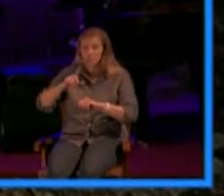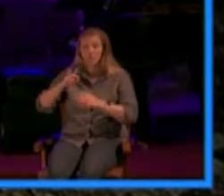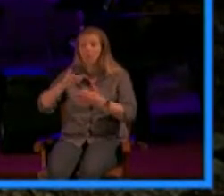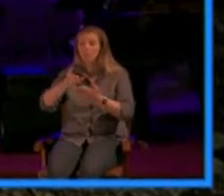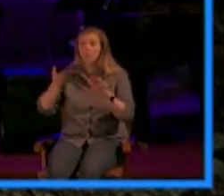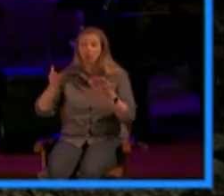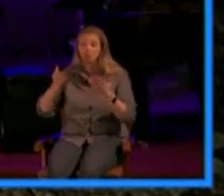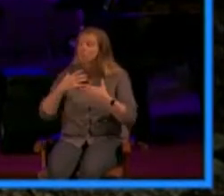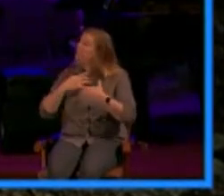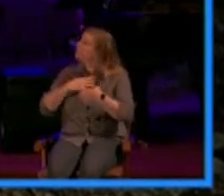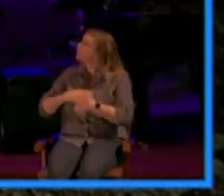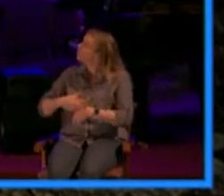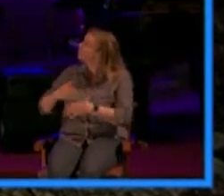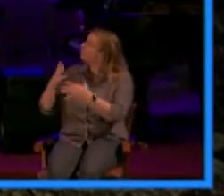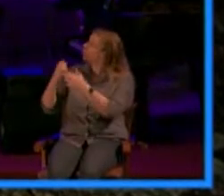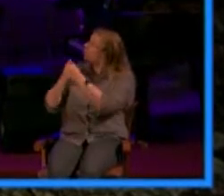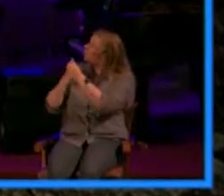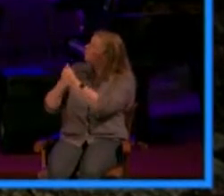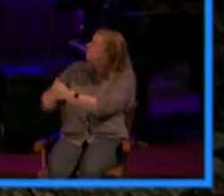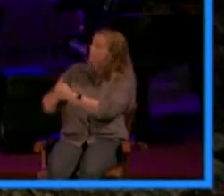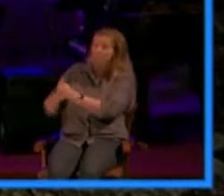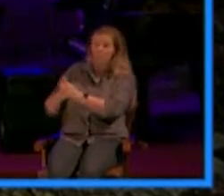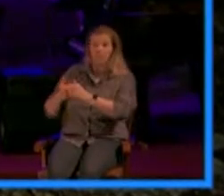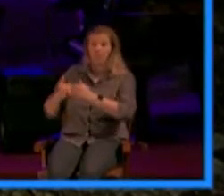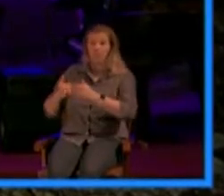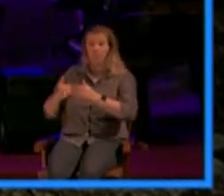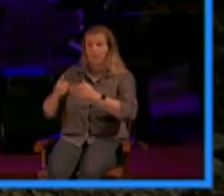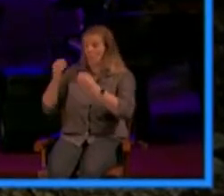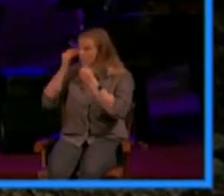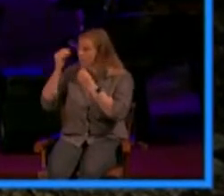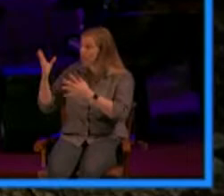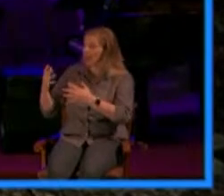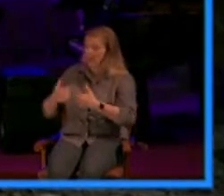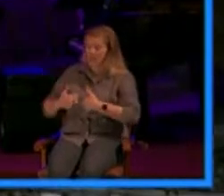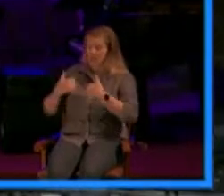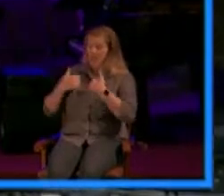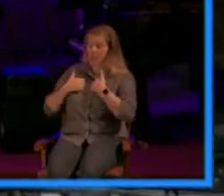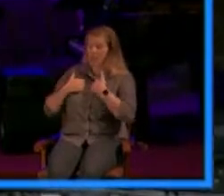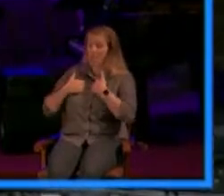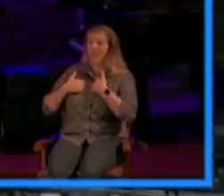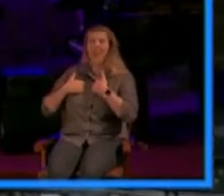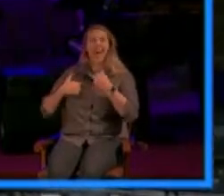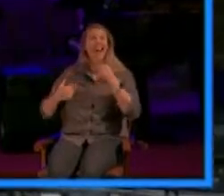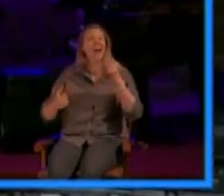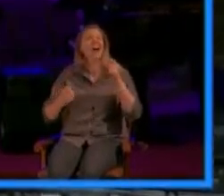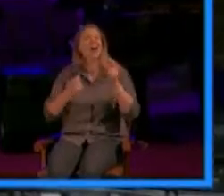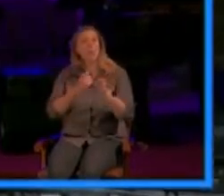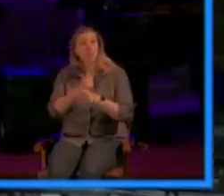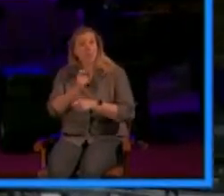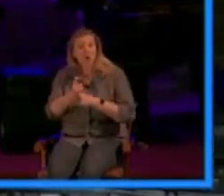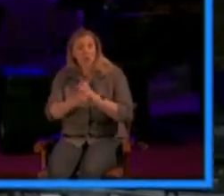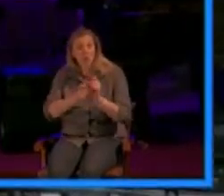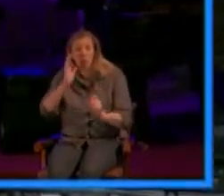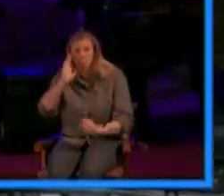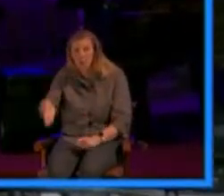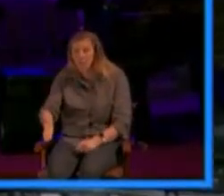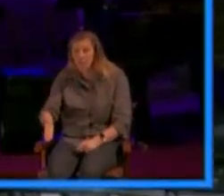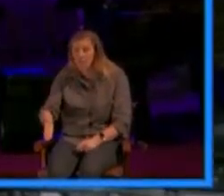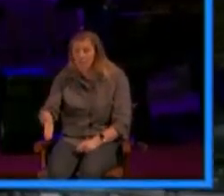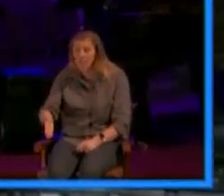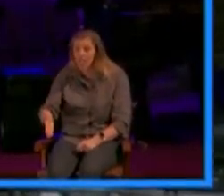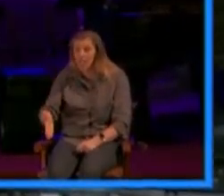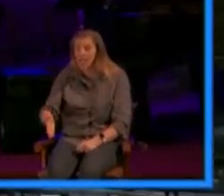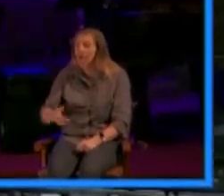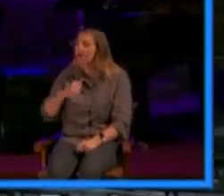Jesus will be persecuted. He didn't say might be persecuted, might be, could potentially face, no,